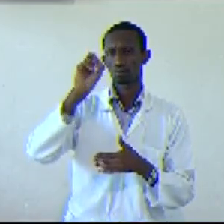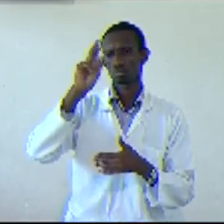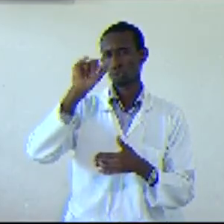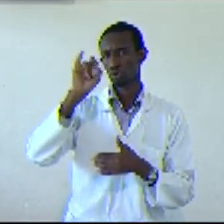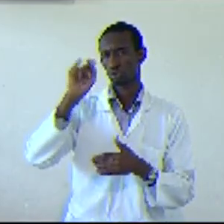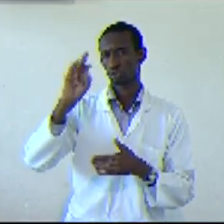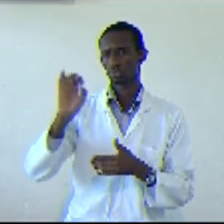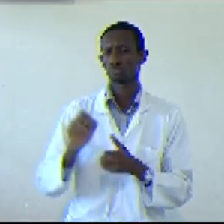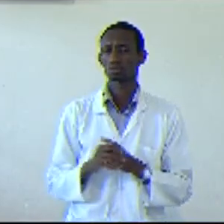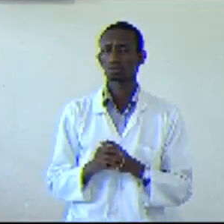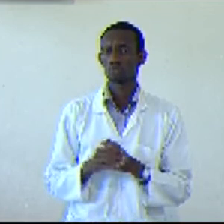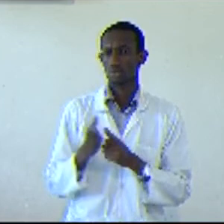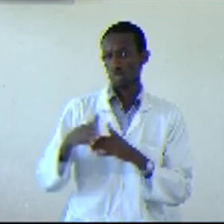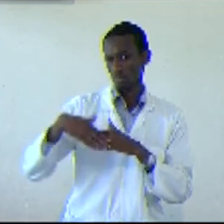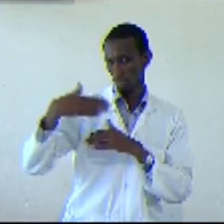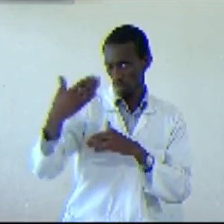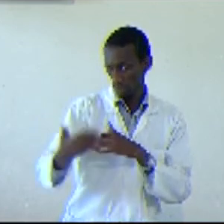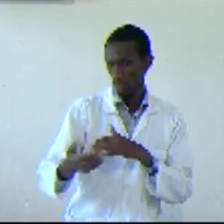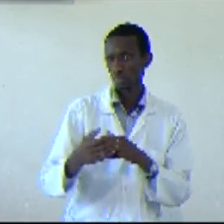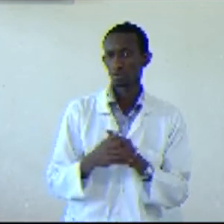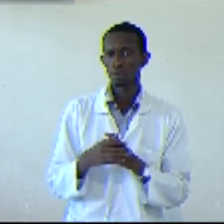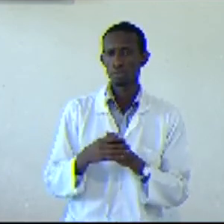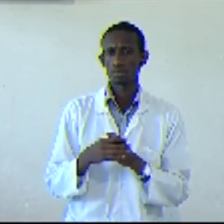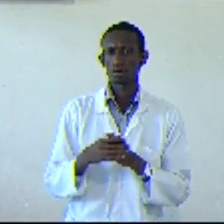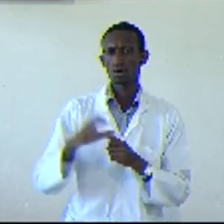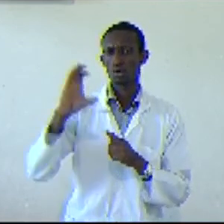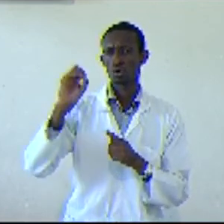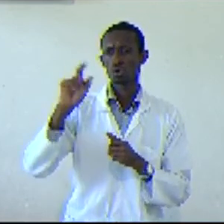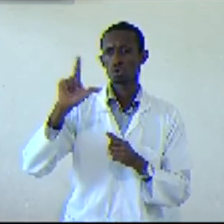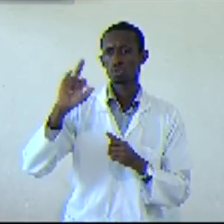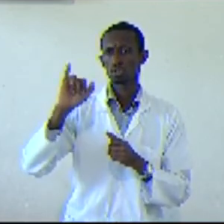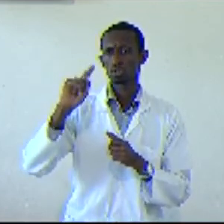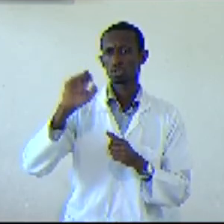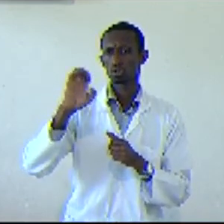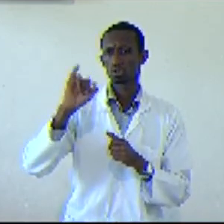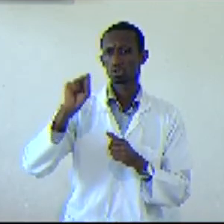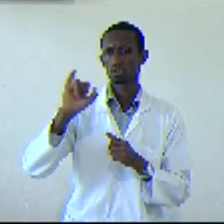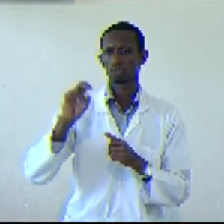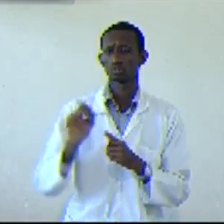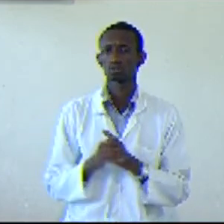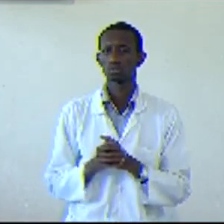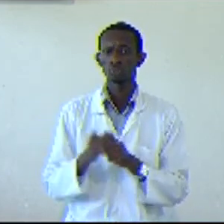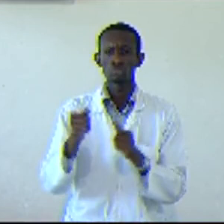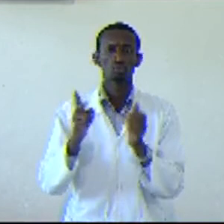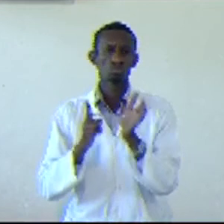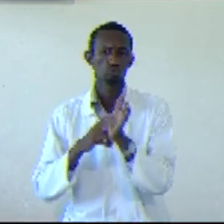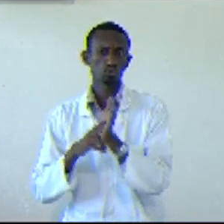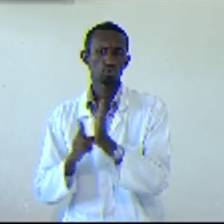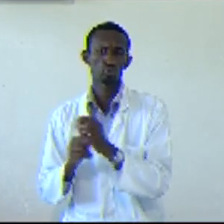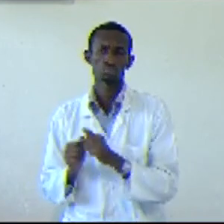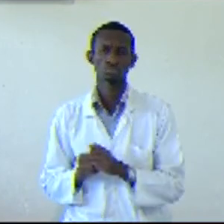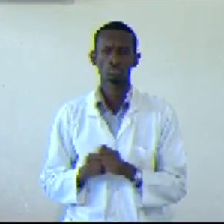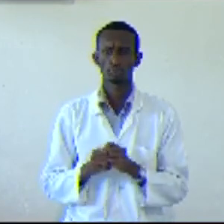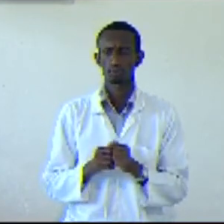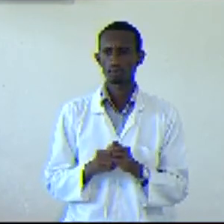rest. So after collision, both objects move at opposite direction. So the total momentum